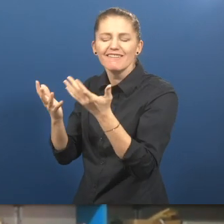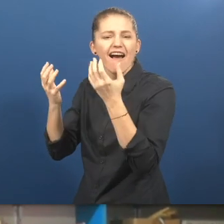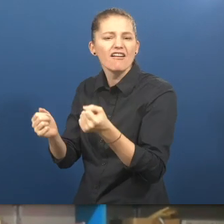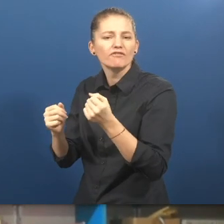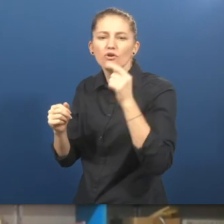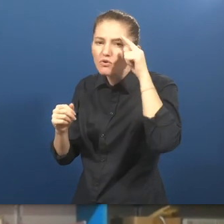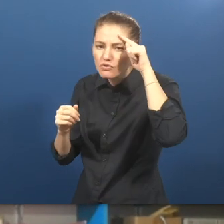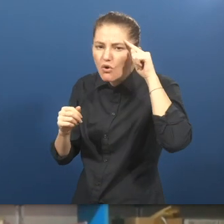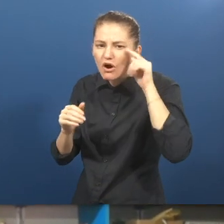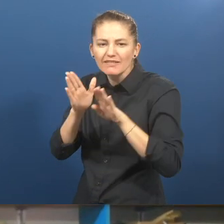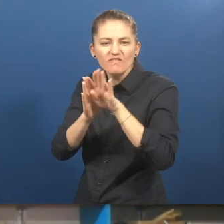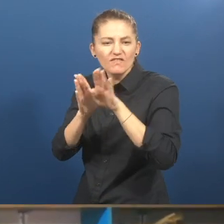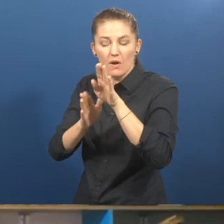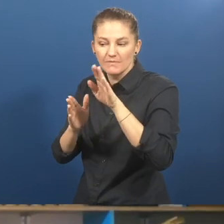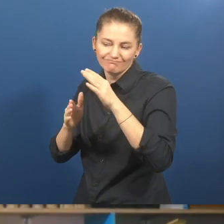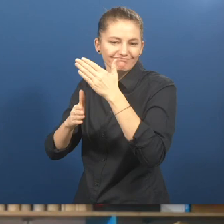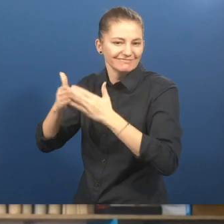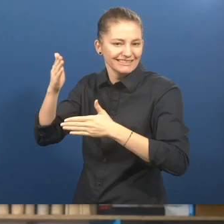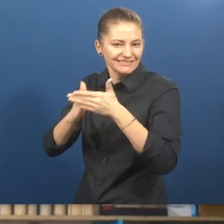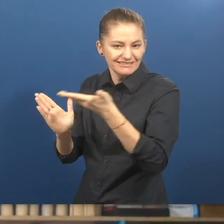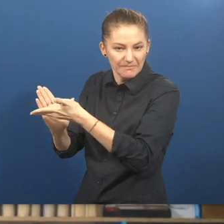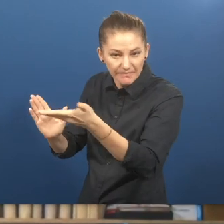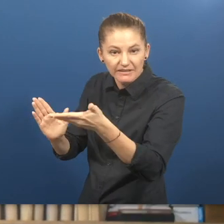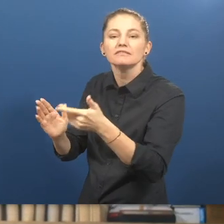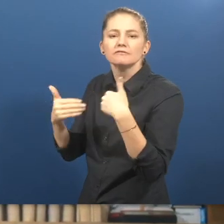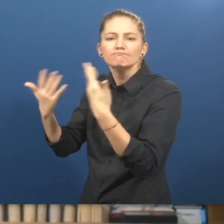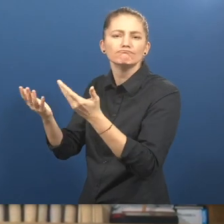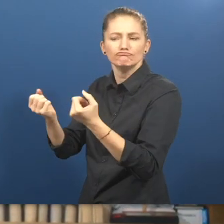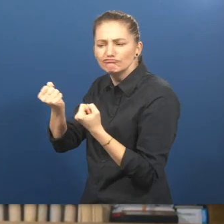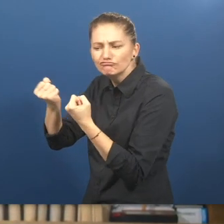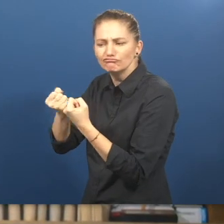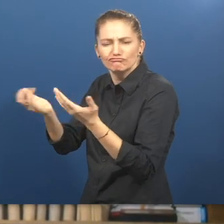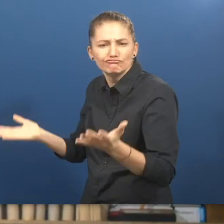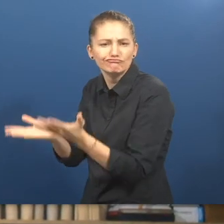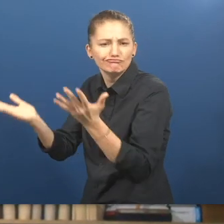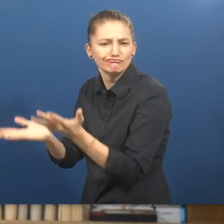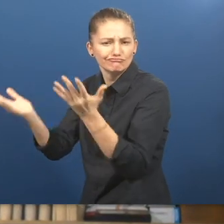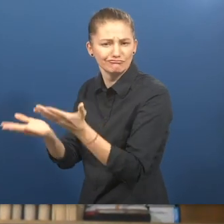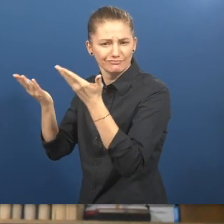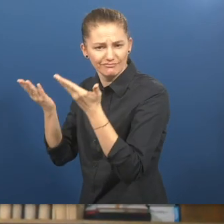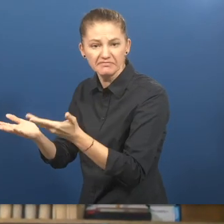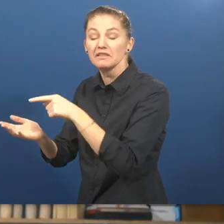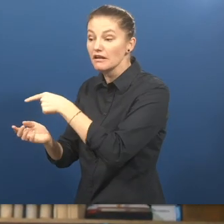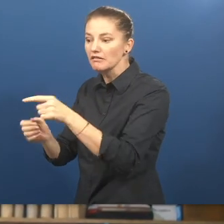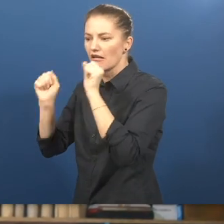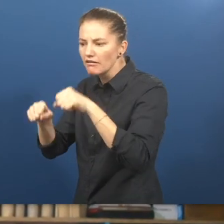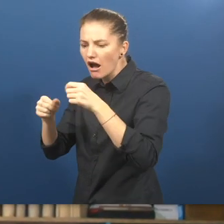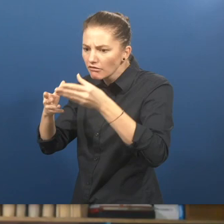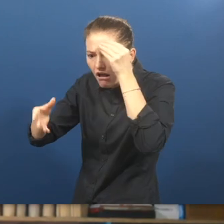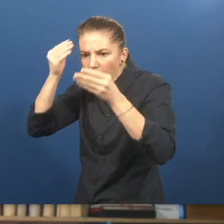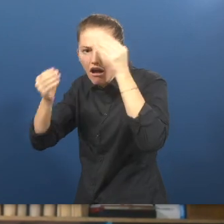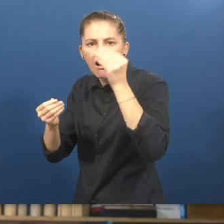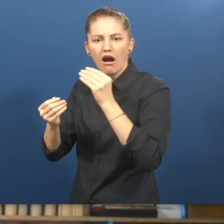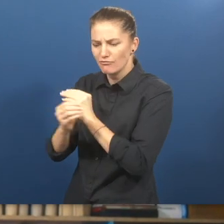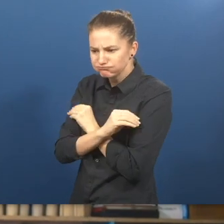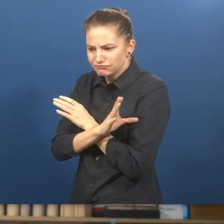opportunities and promote methods to empower young adults and adults with neurodevelopmental disorders so they can utilize their